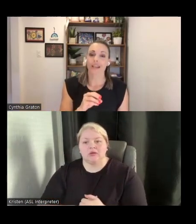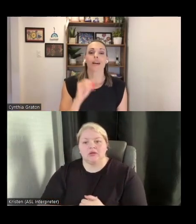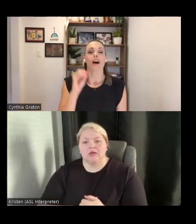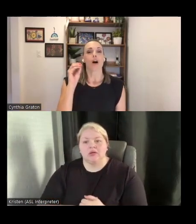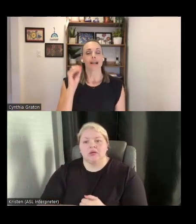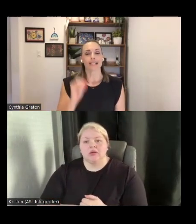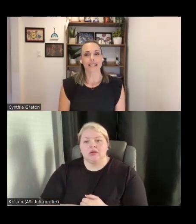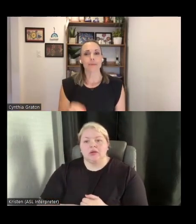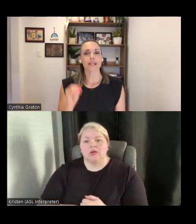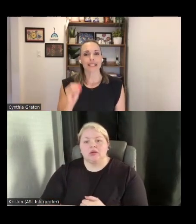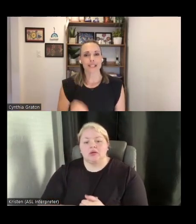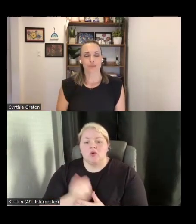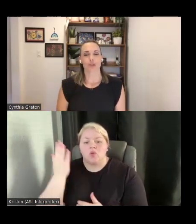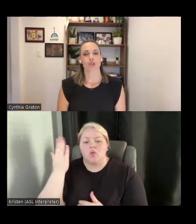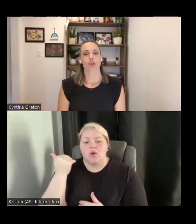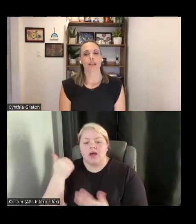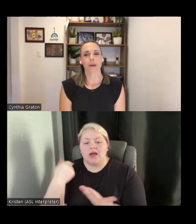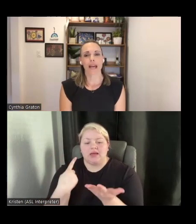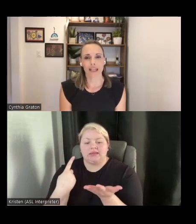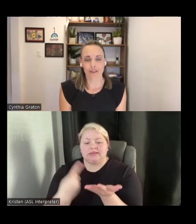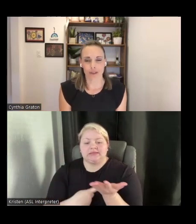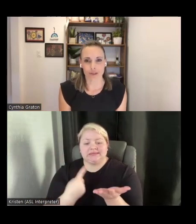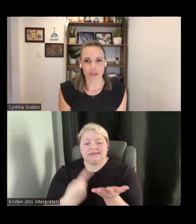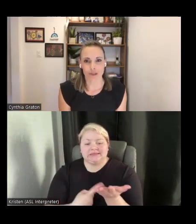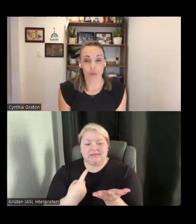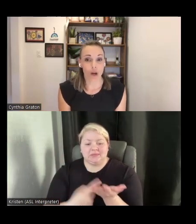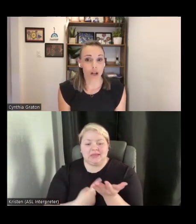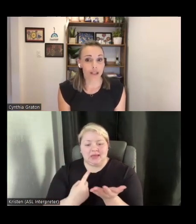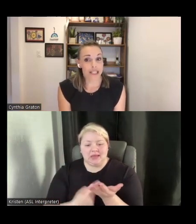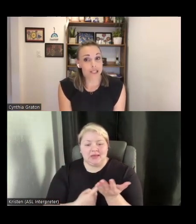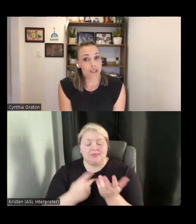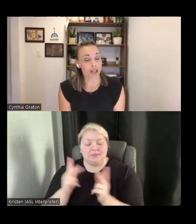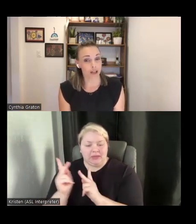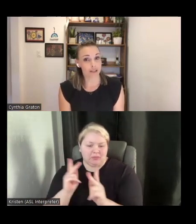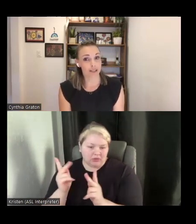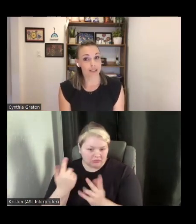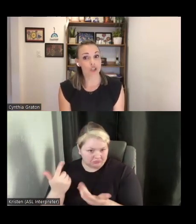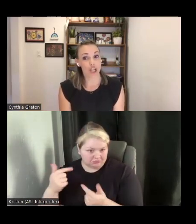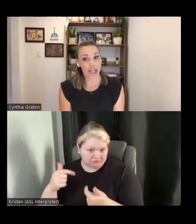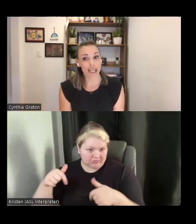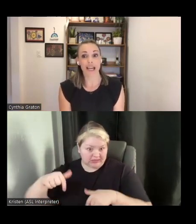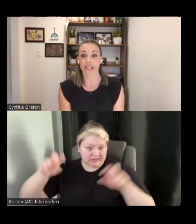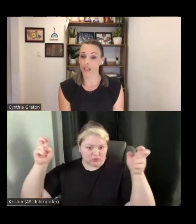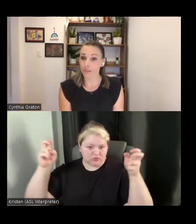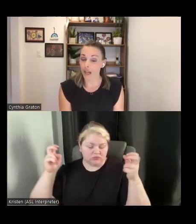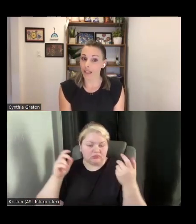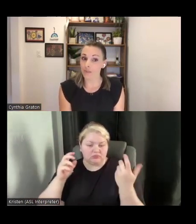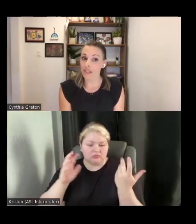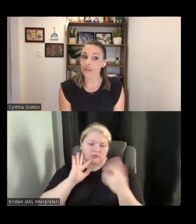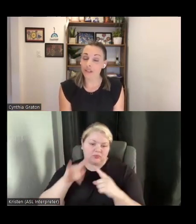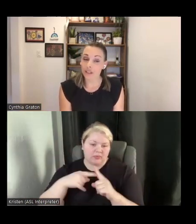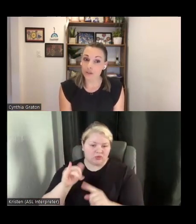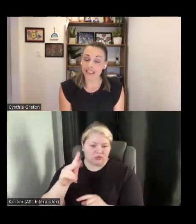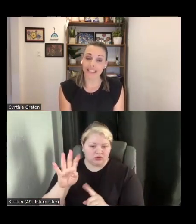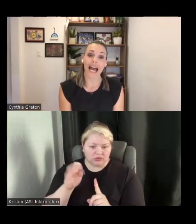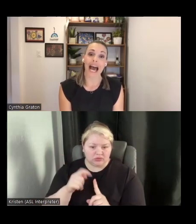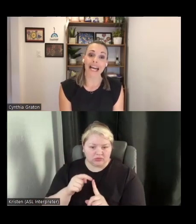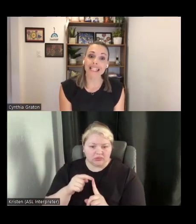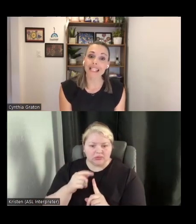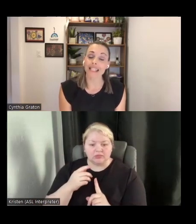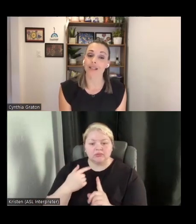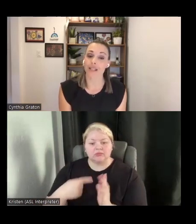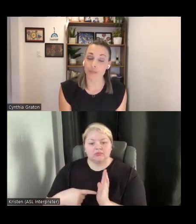Jake, are exhibiting some concerning behaviors? Well, it's because Jake has sometimes